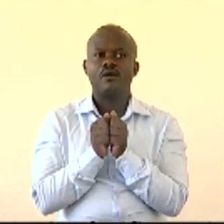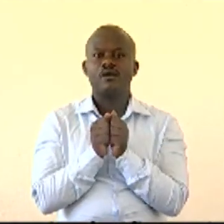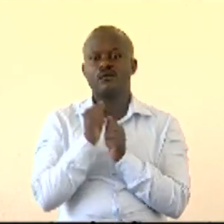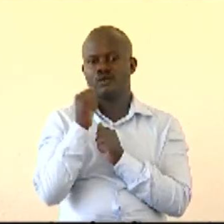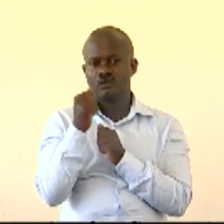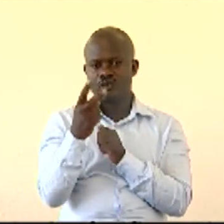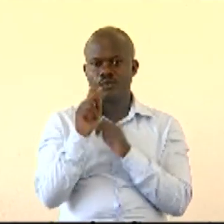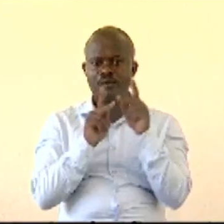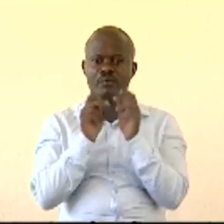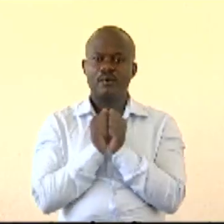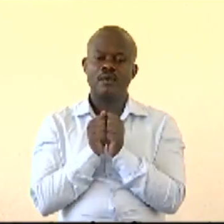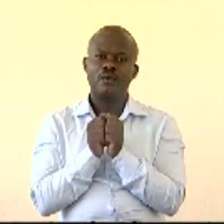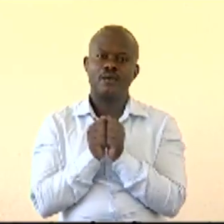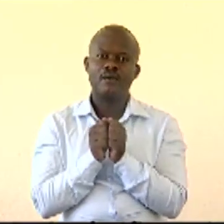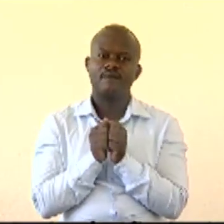pay